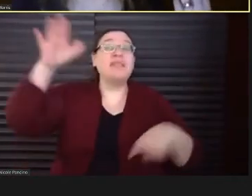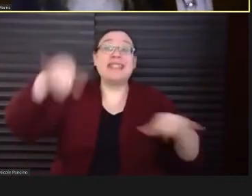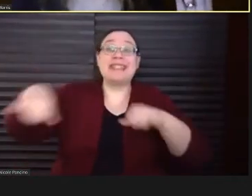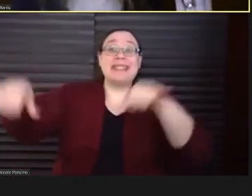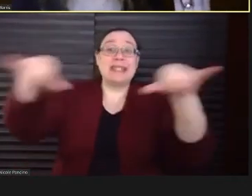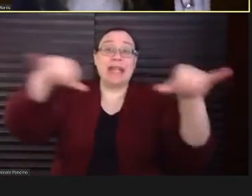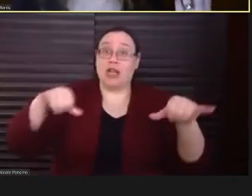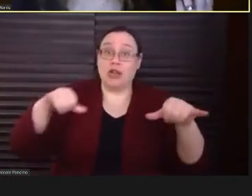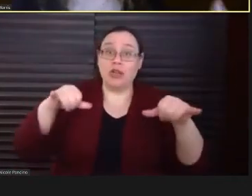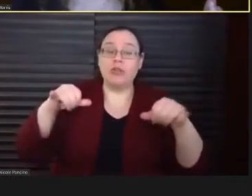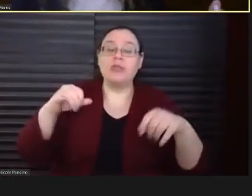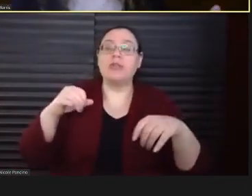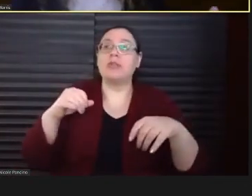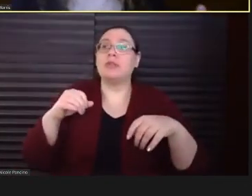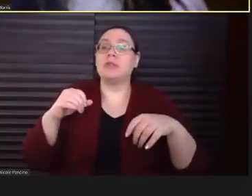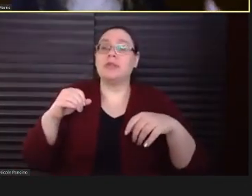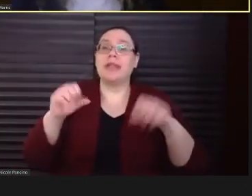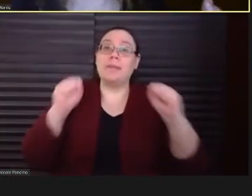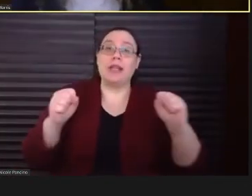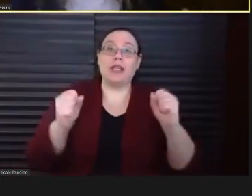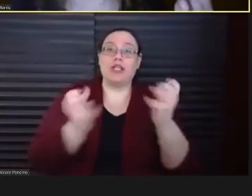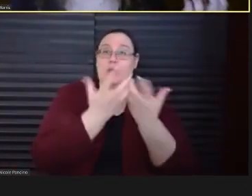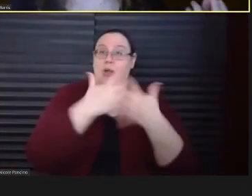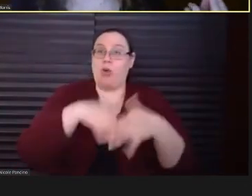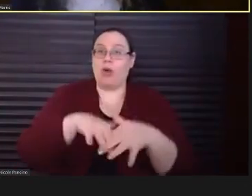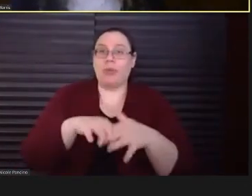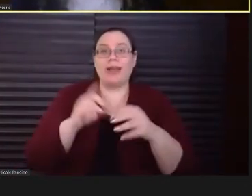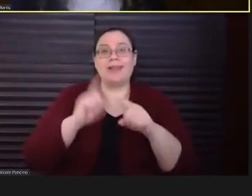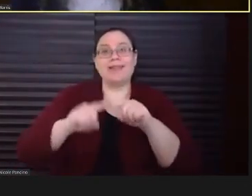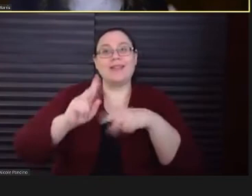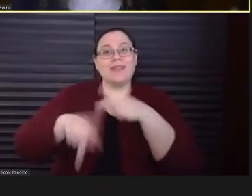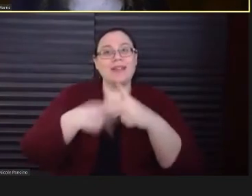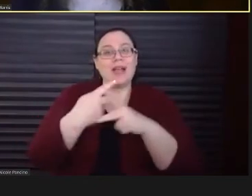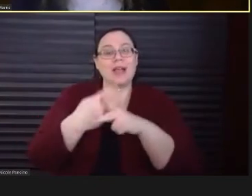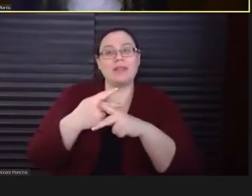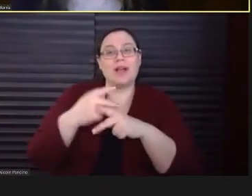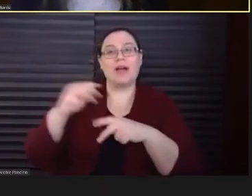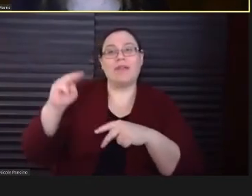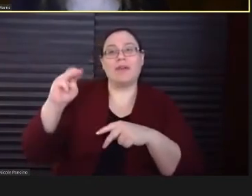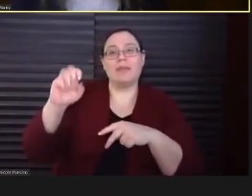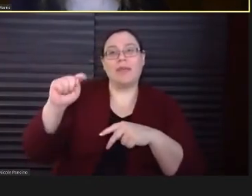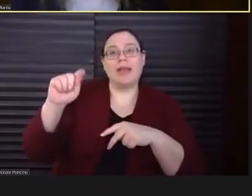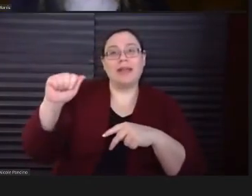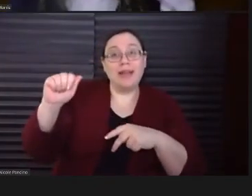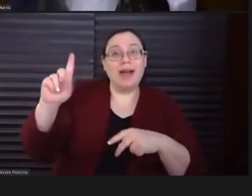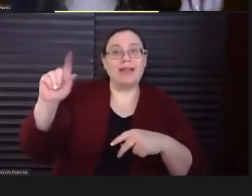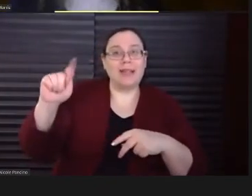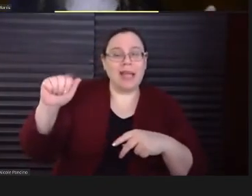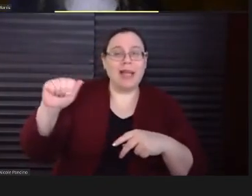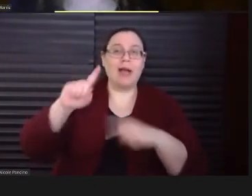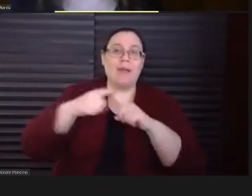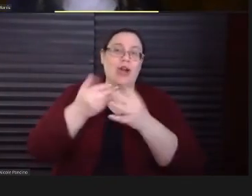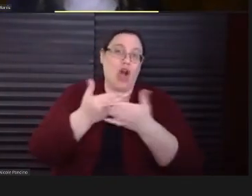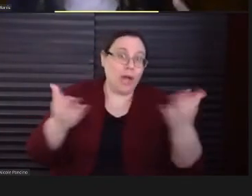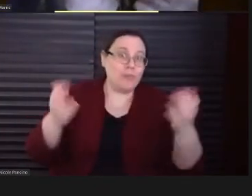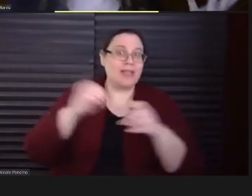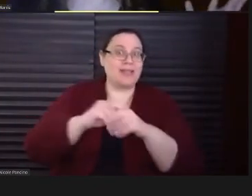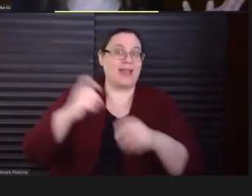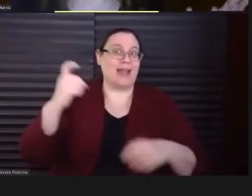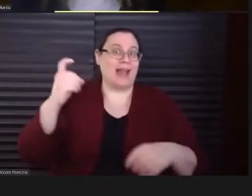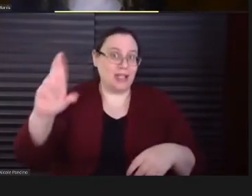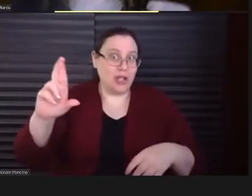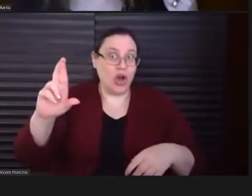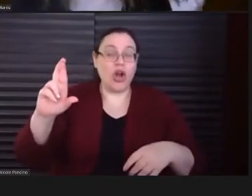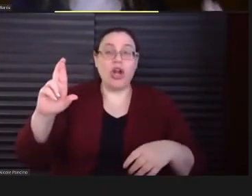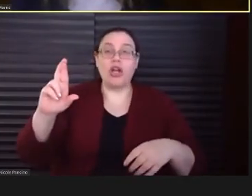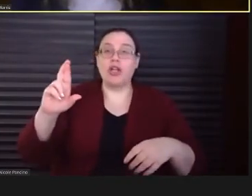to incorporate these different kinds of metadata on objects in XR so that the objects can be